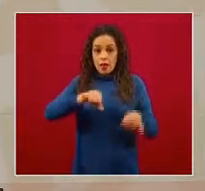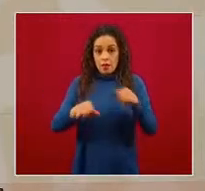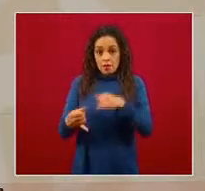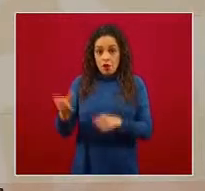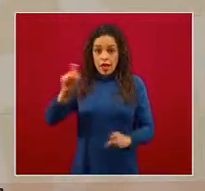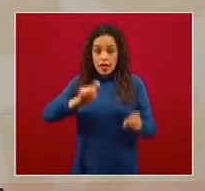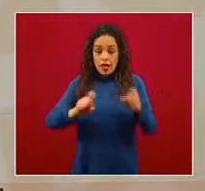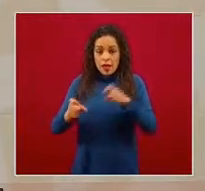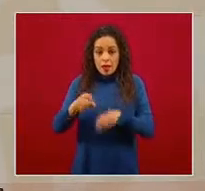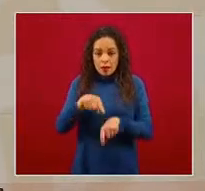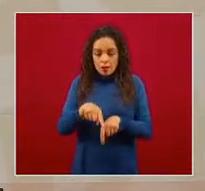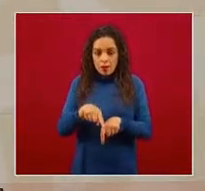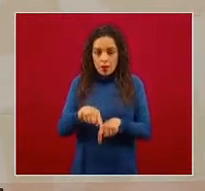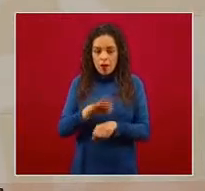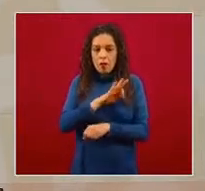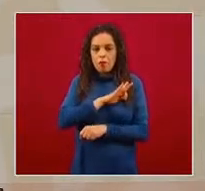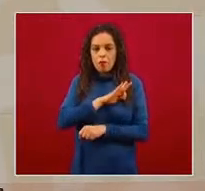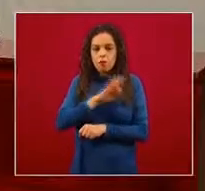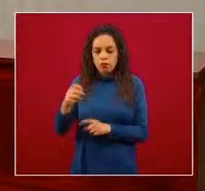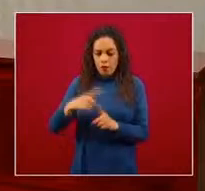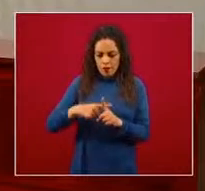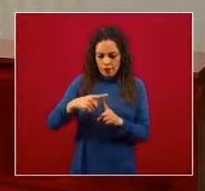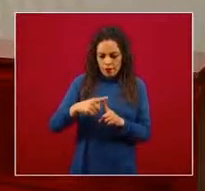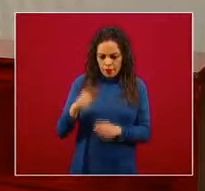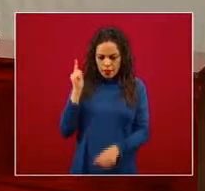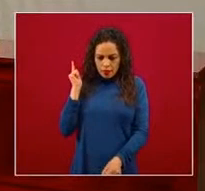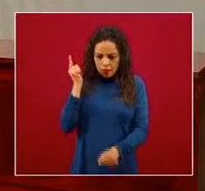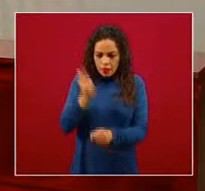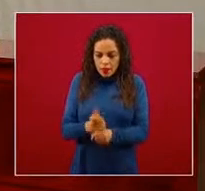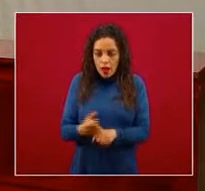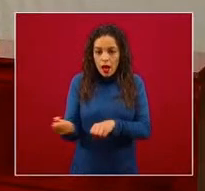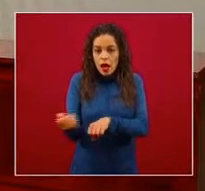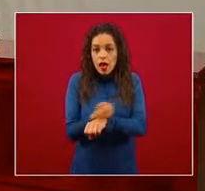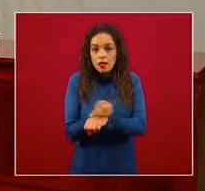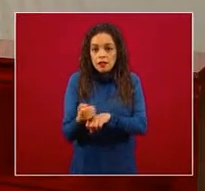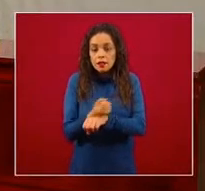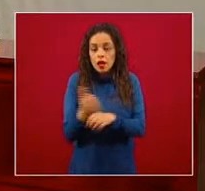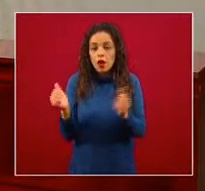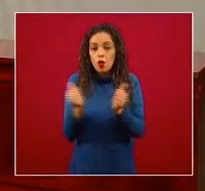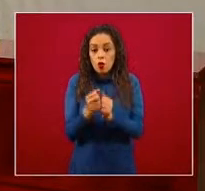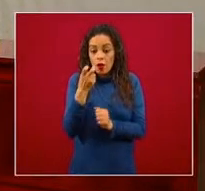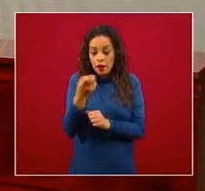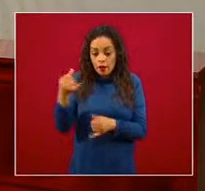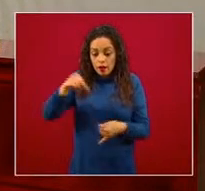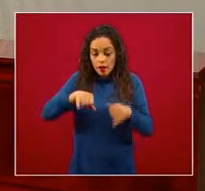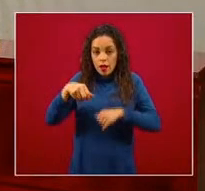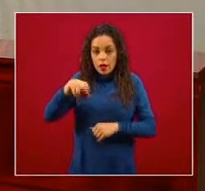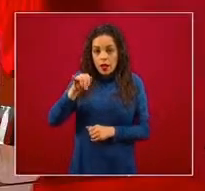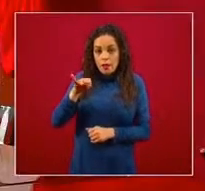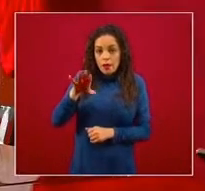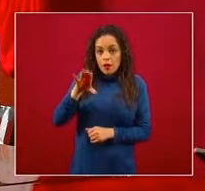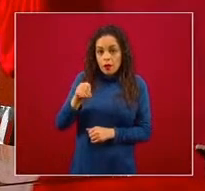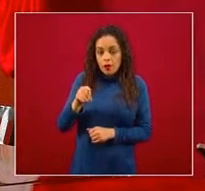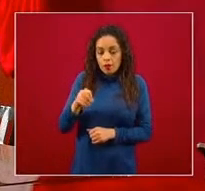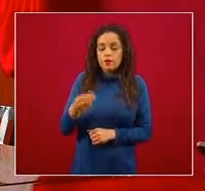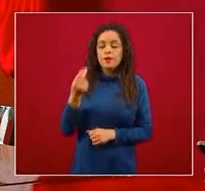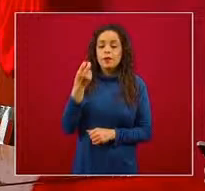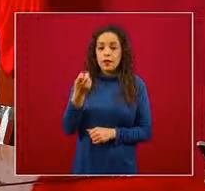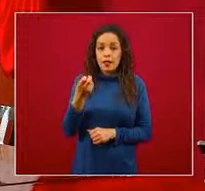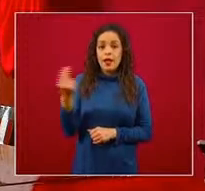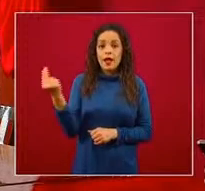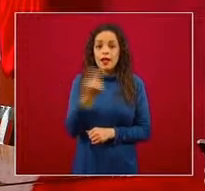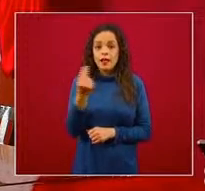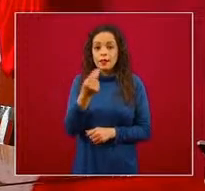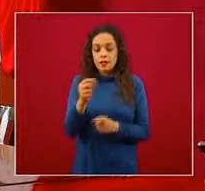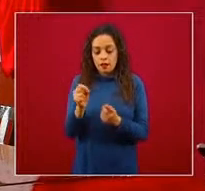will identify the antibodies in human blood. For this test, the specimen is just one drop of blood. So they